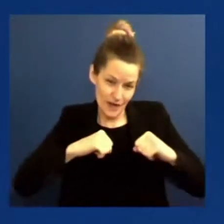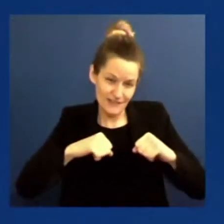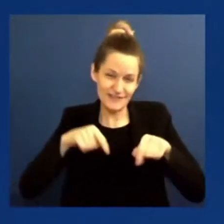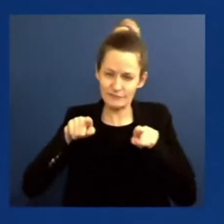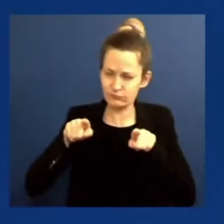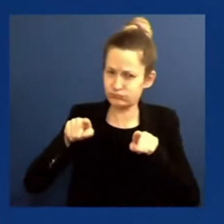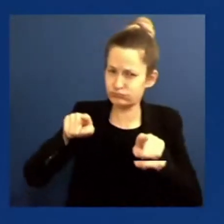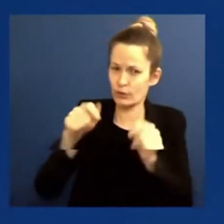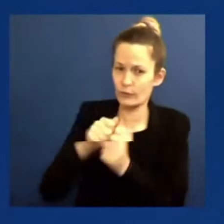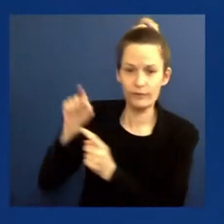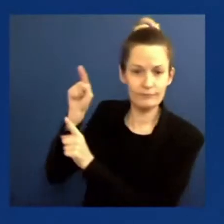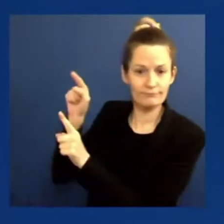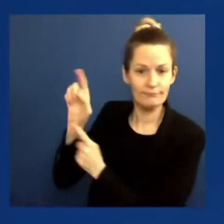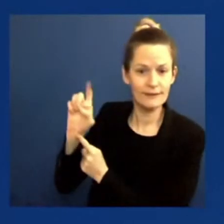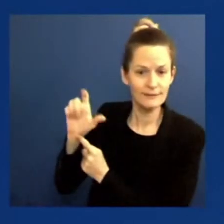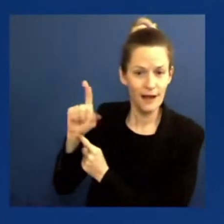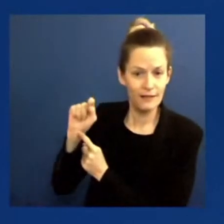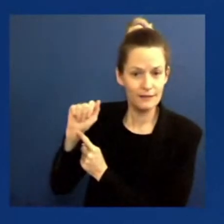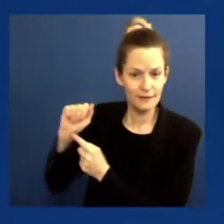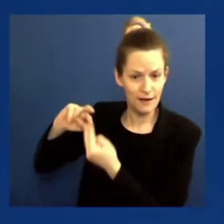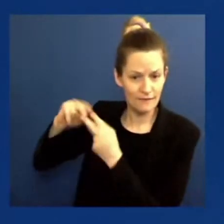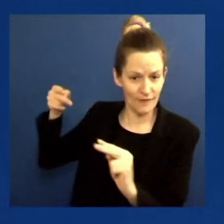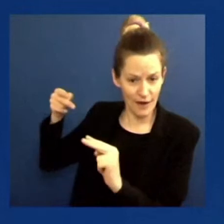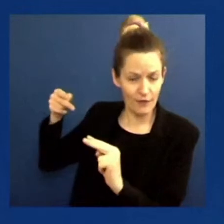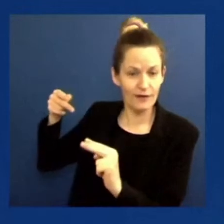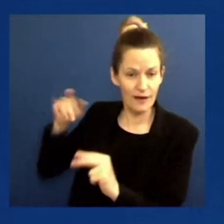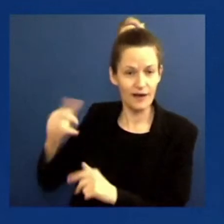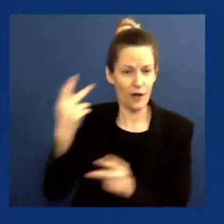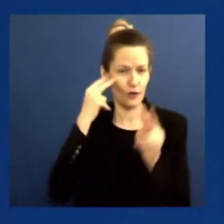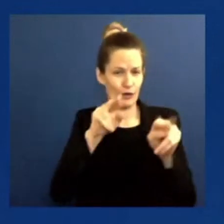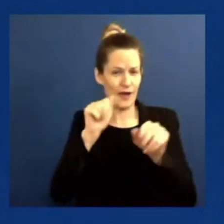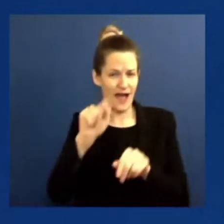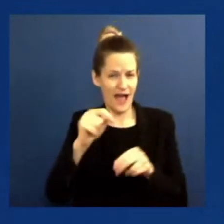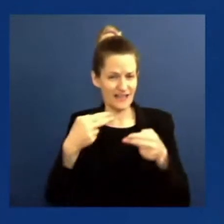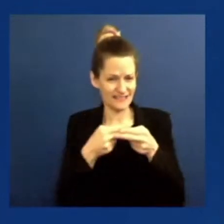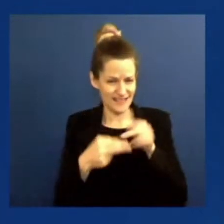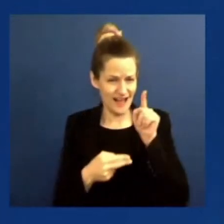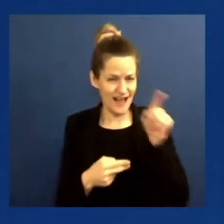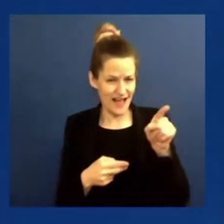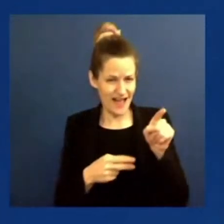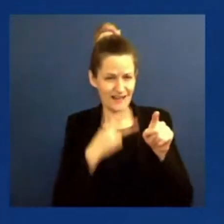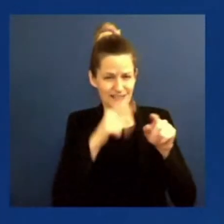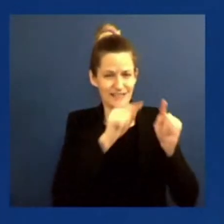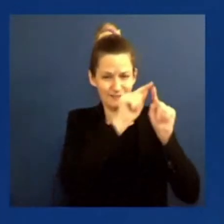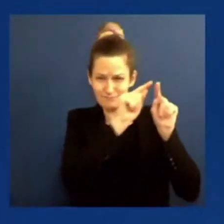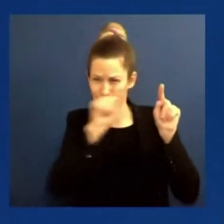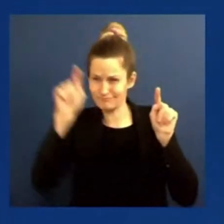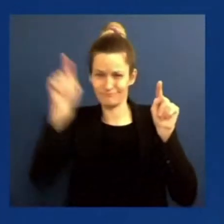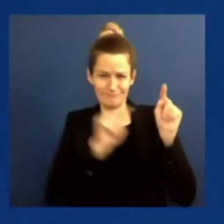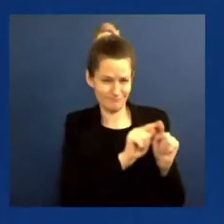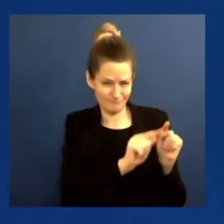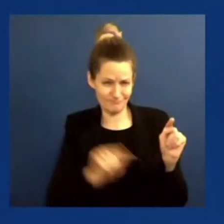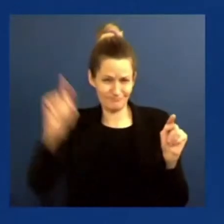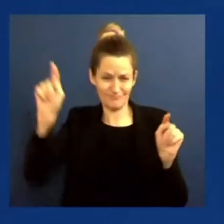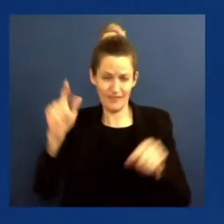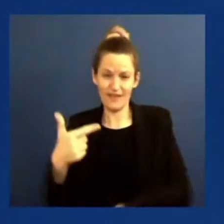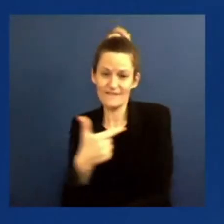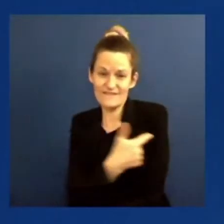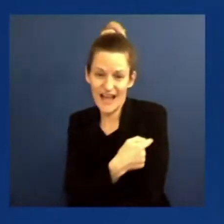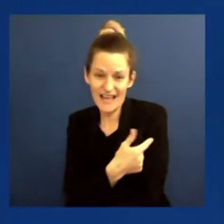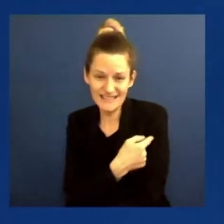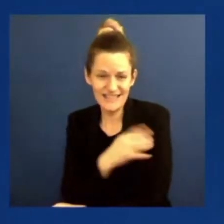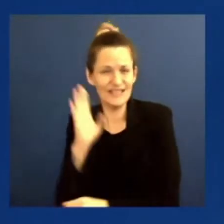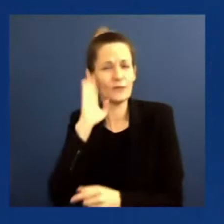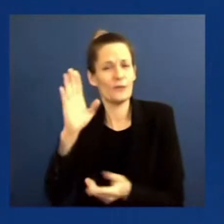The next slide shows vaccine effectiveness against hospitalizations, both with the Delta variant, again the blue line,